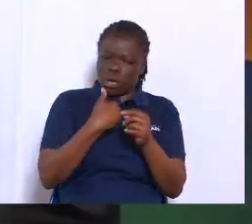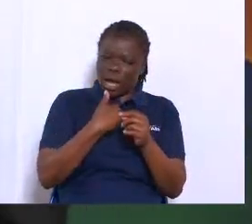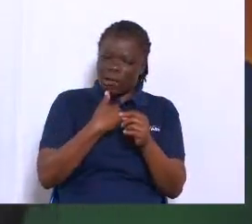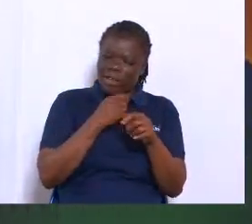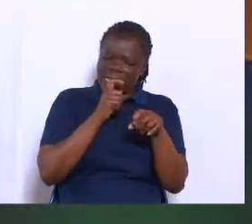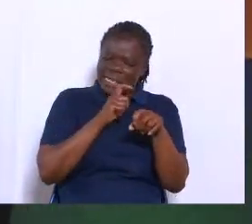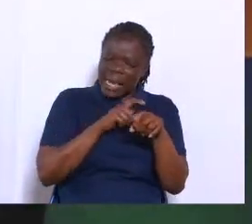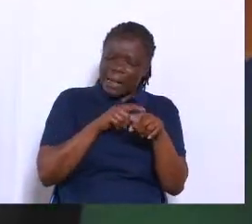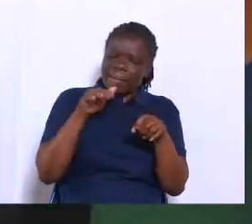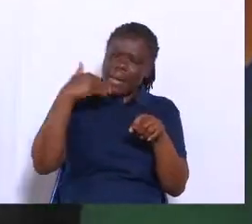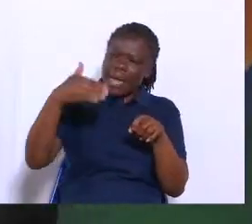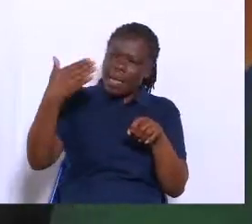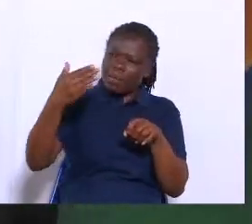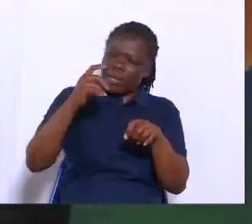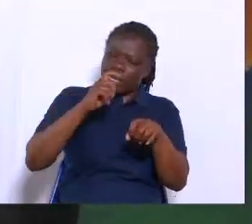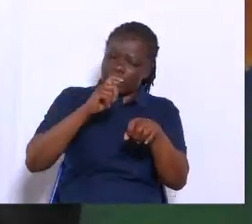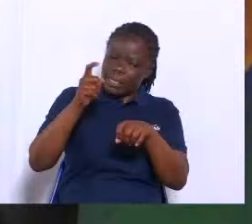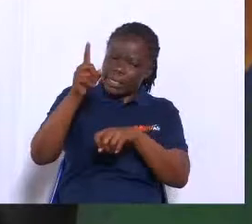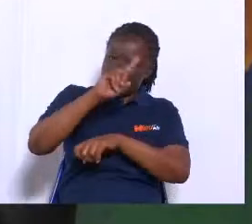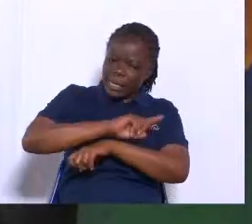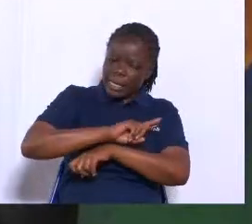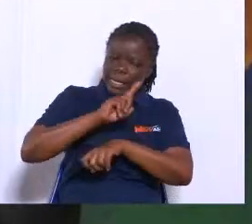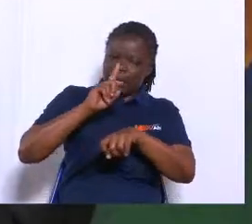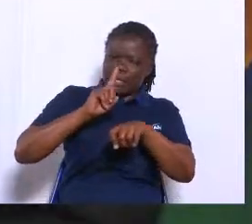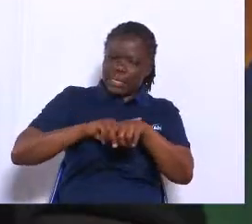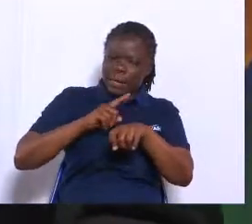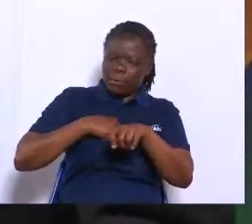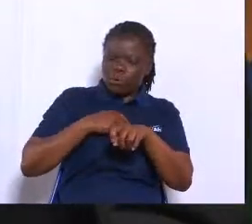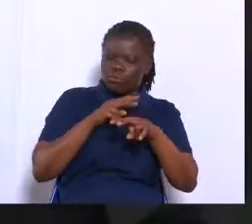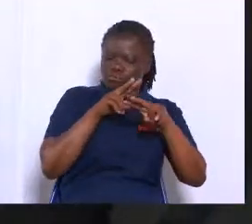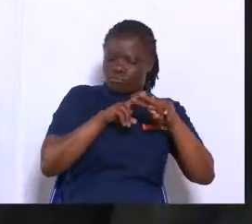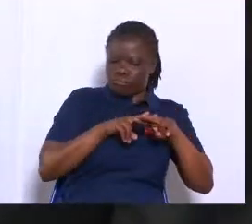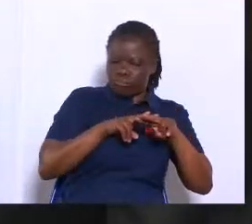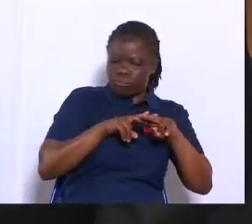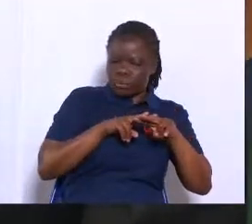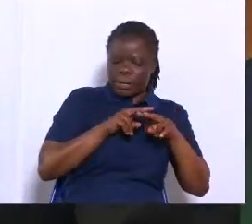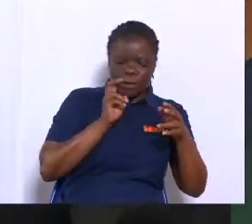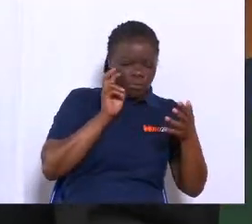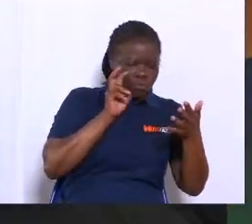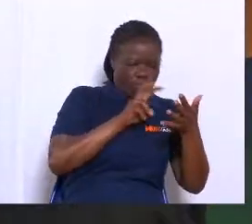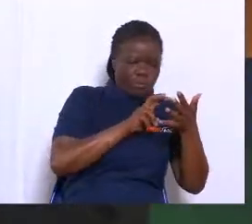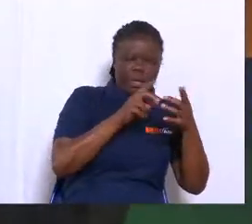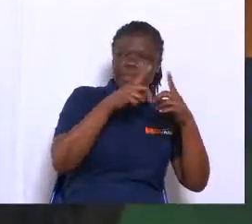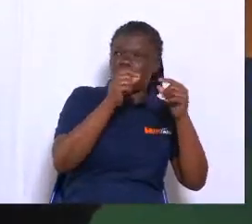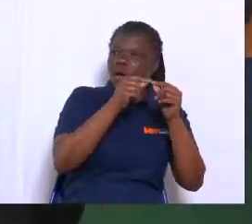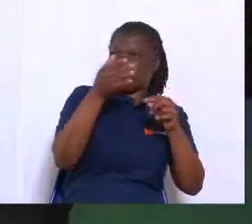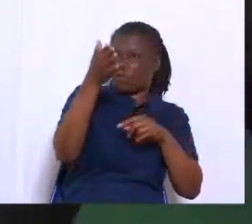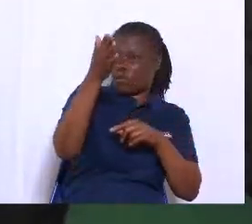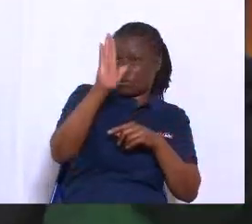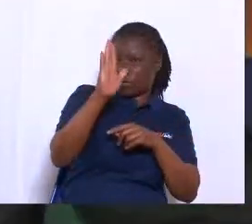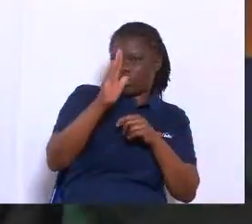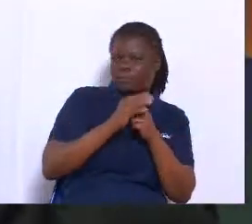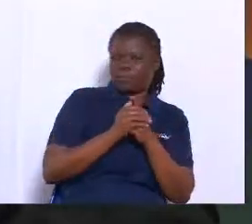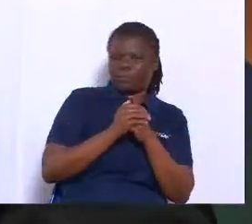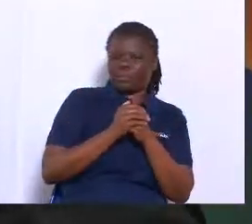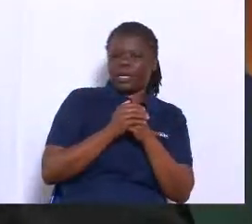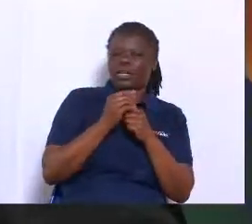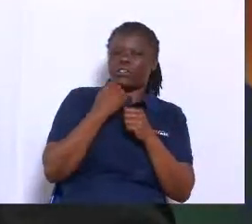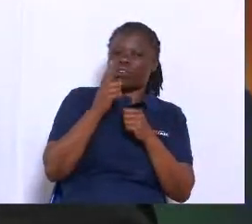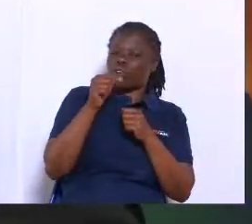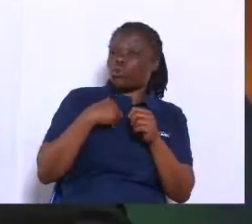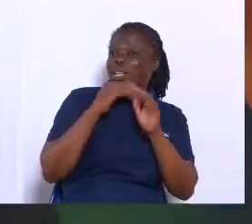time every day when you are poring over the Word of God? Somebody says, "Well, I'll never be